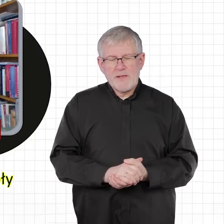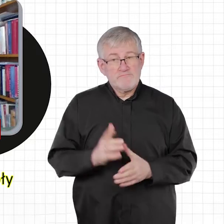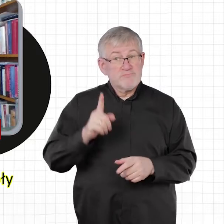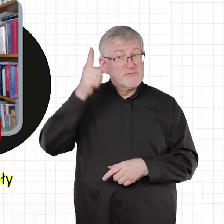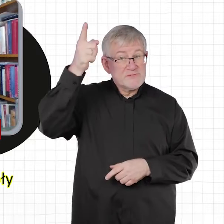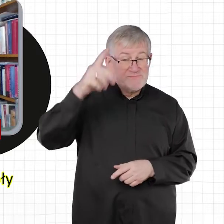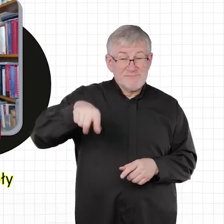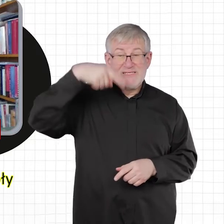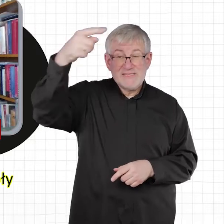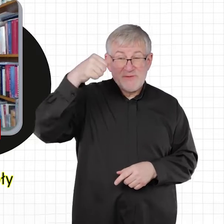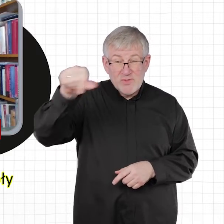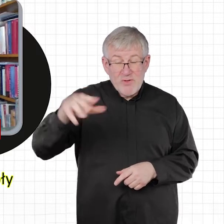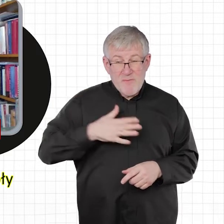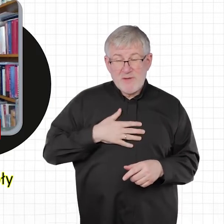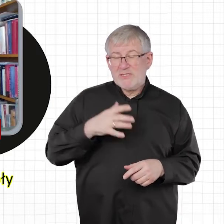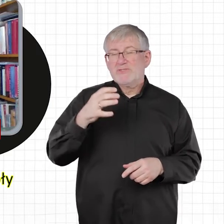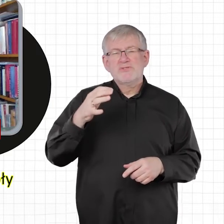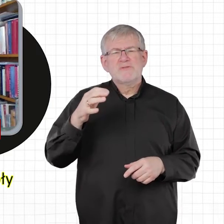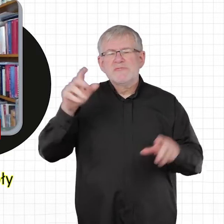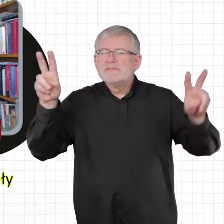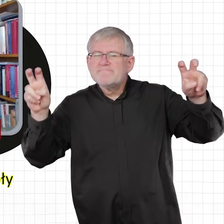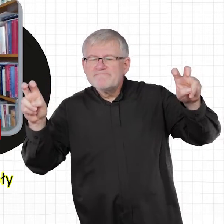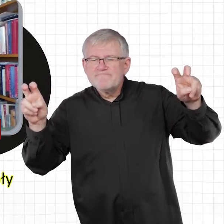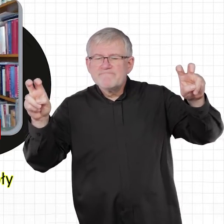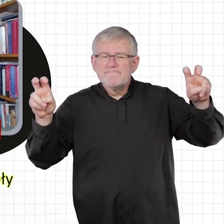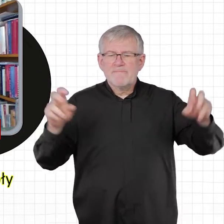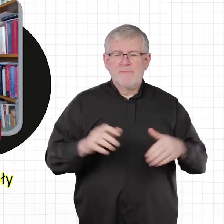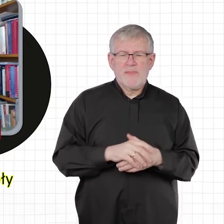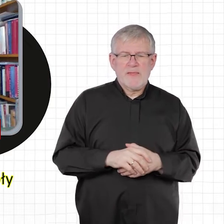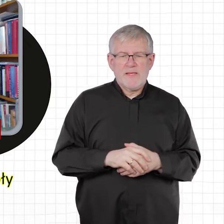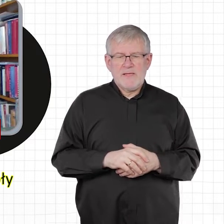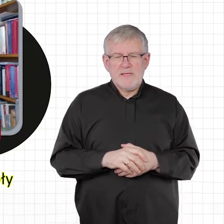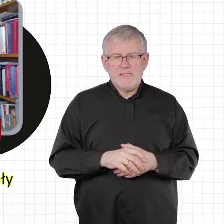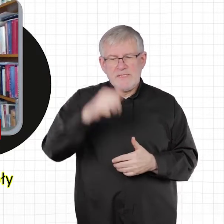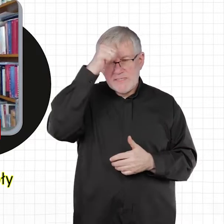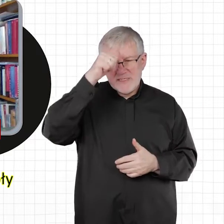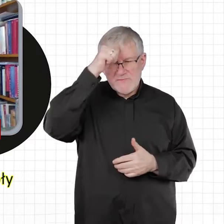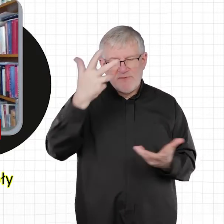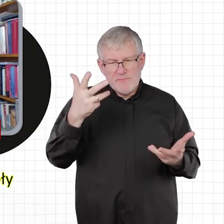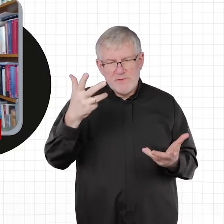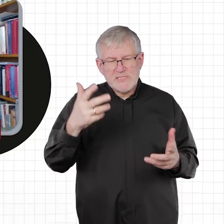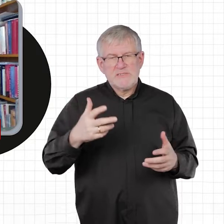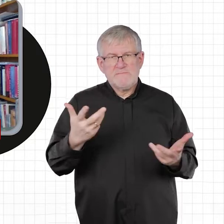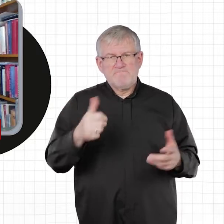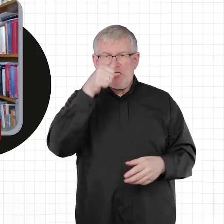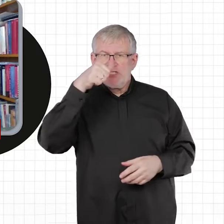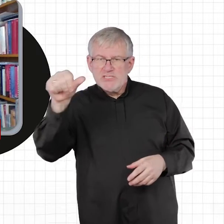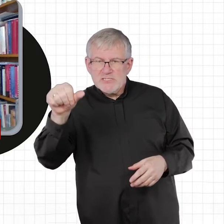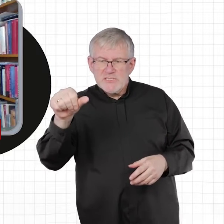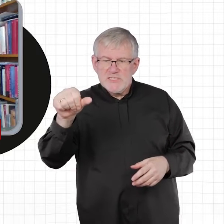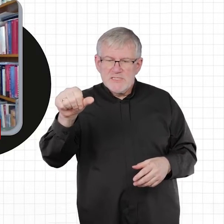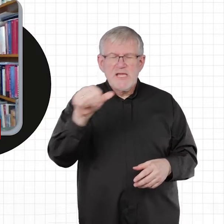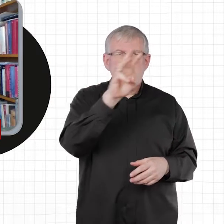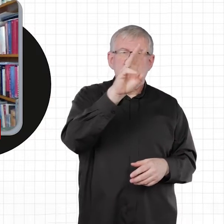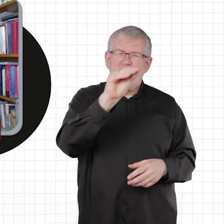kinds of things to get all our schools to provide sexual education for this 1 week. So, and I